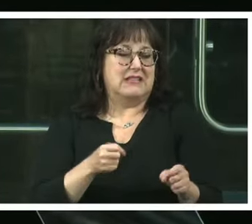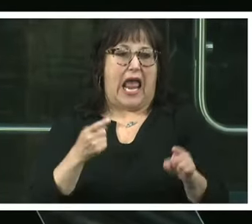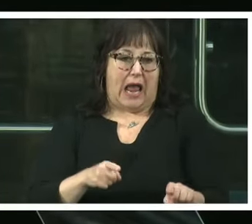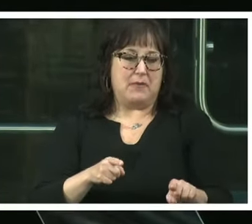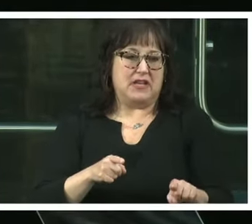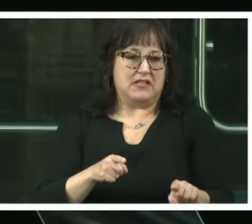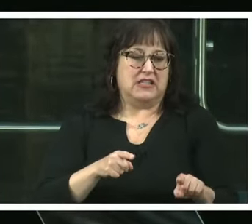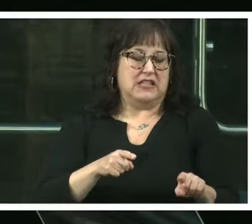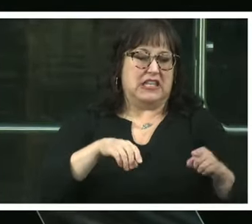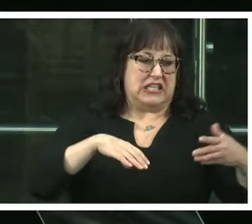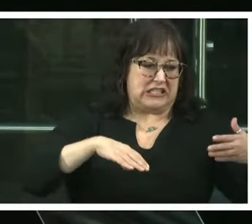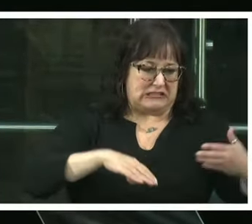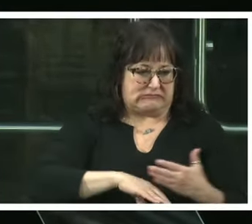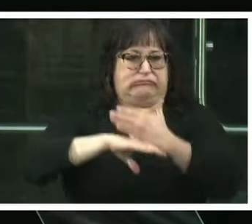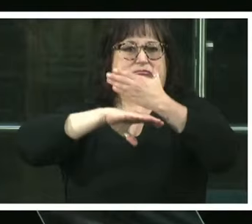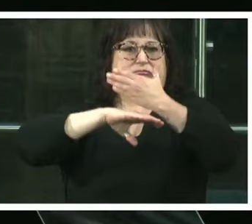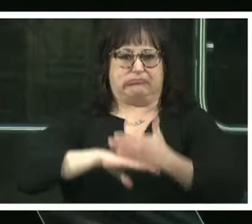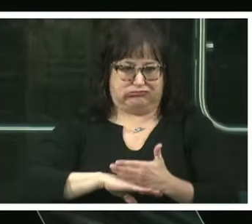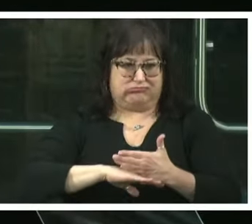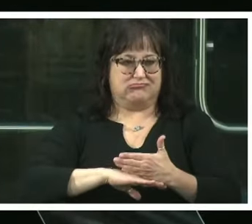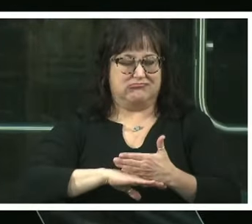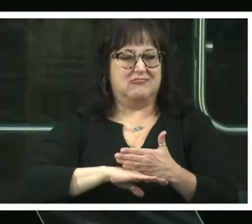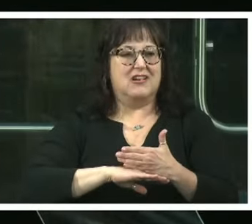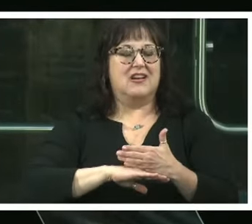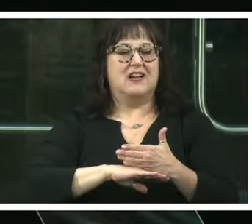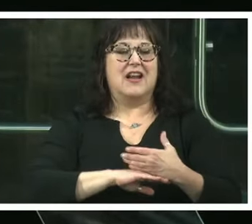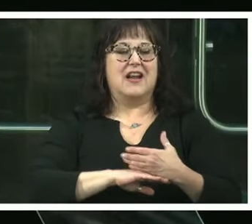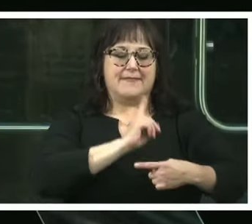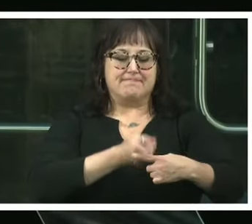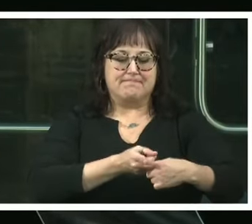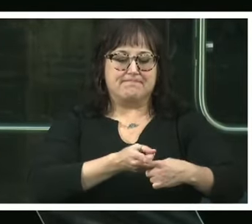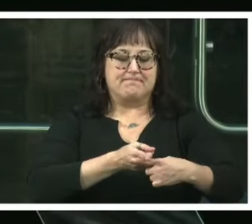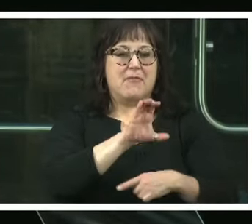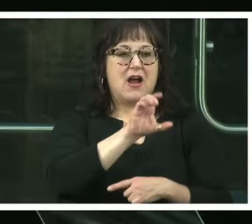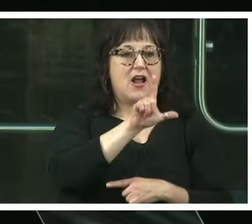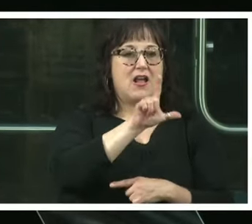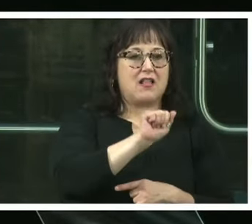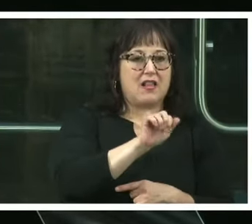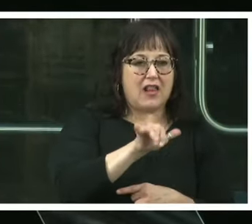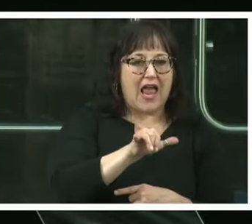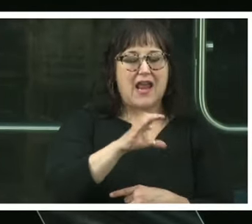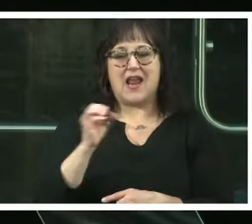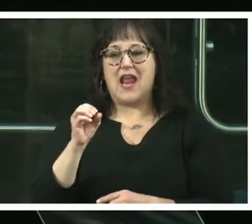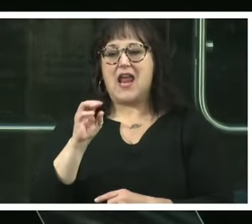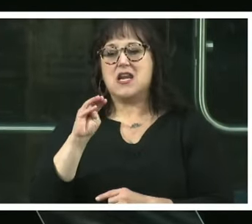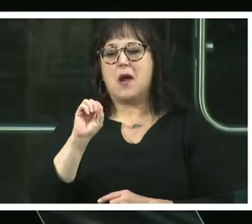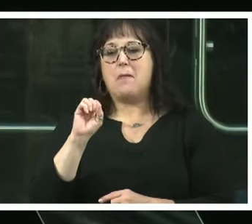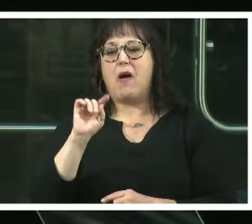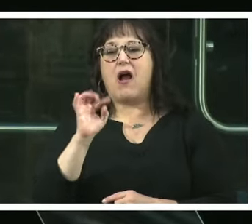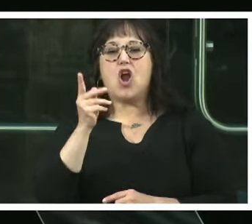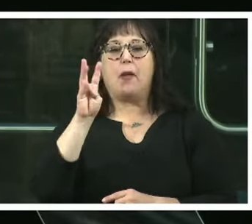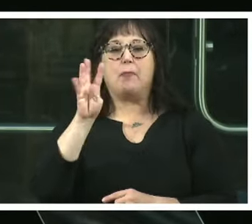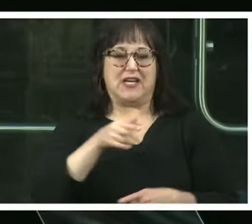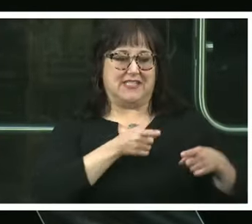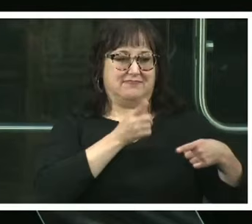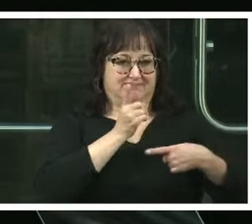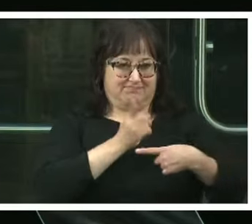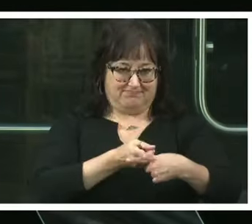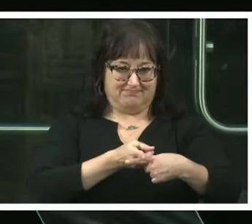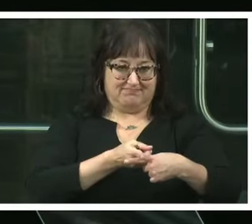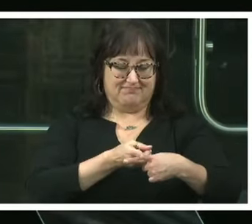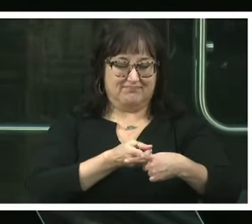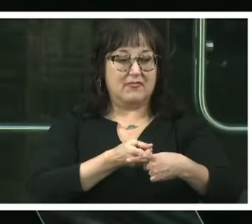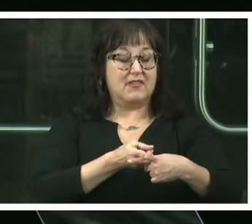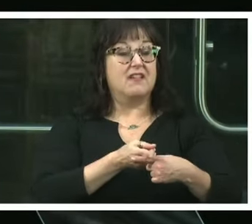on the shore where Clay and Montgomery streets now meet. There, the Niantic became